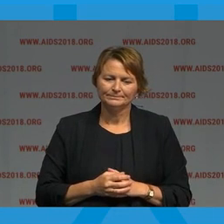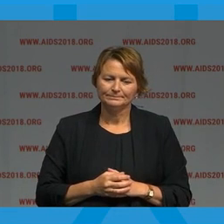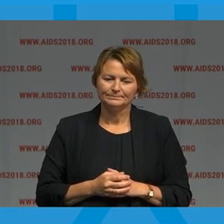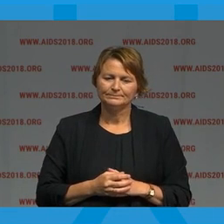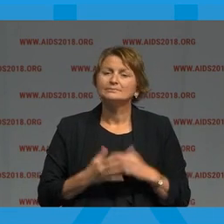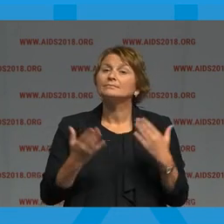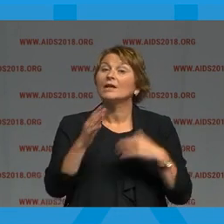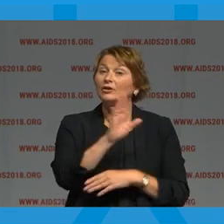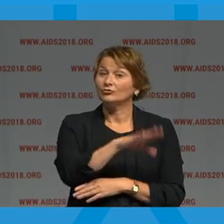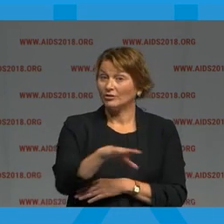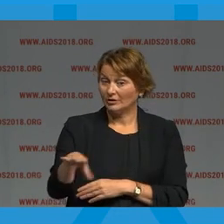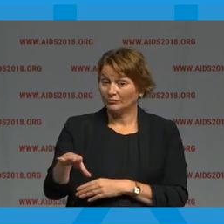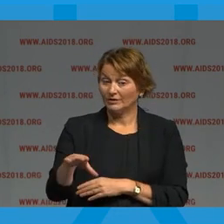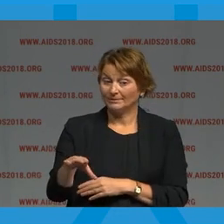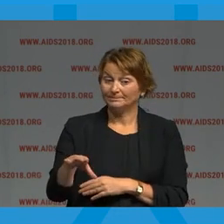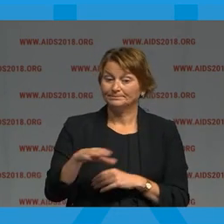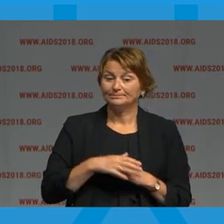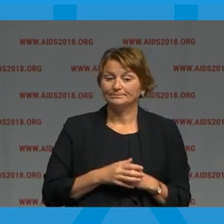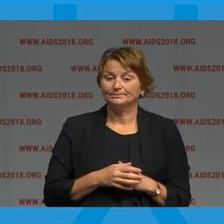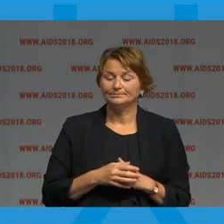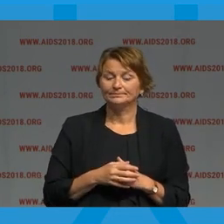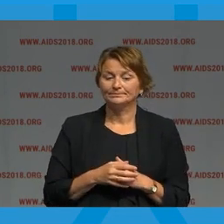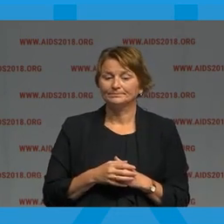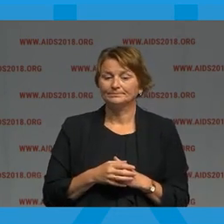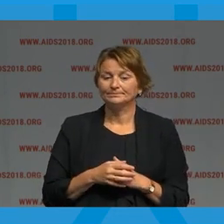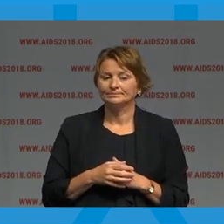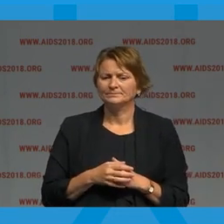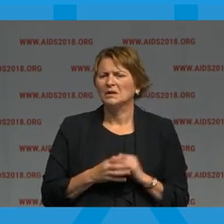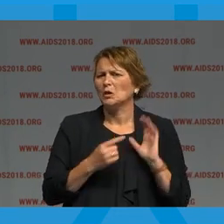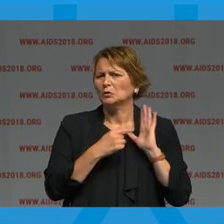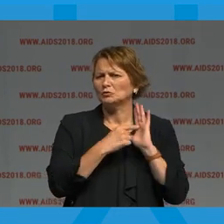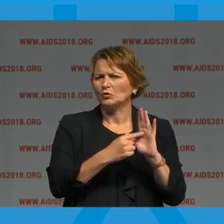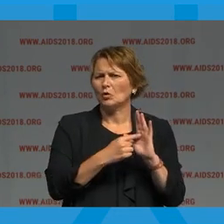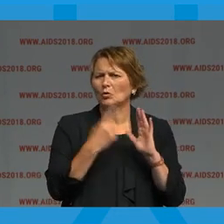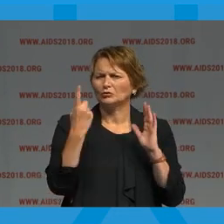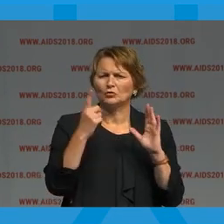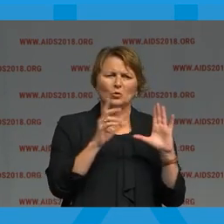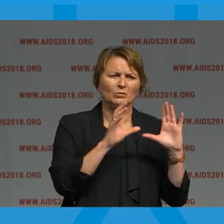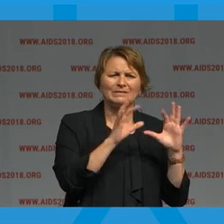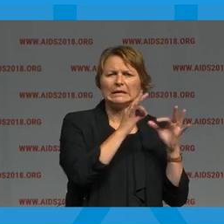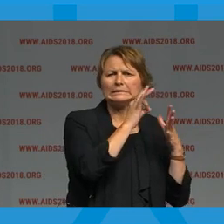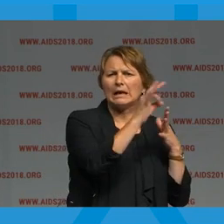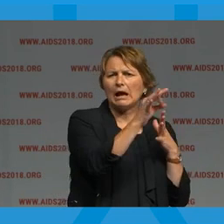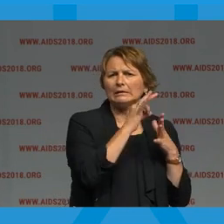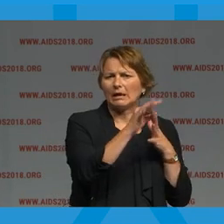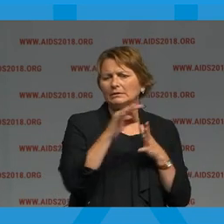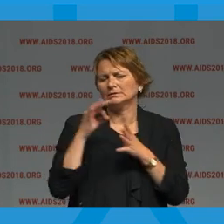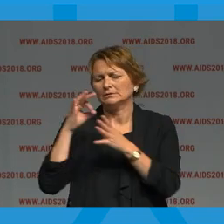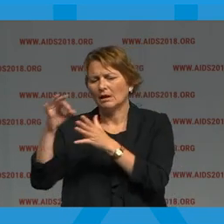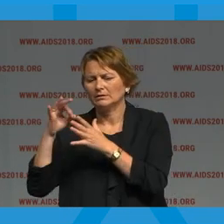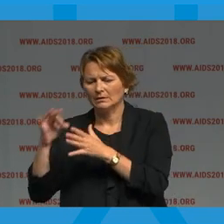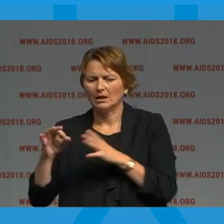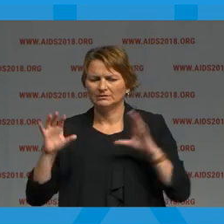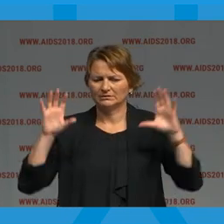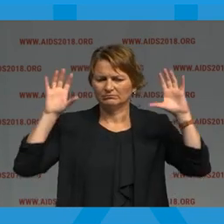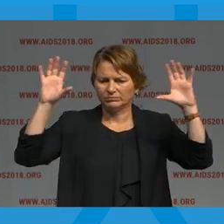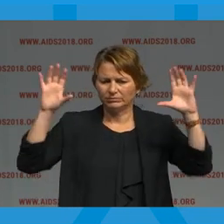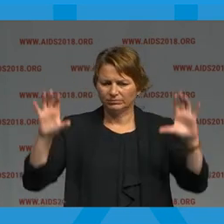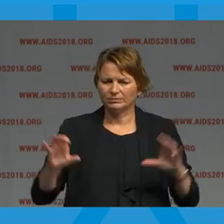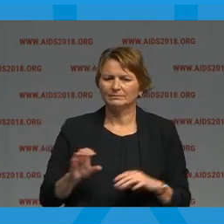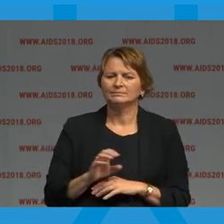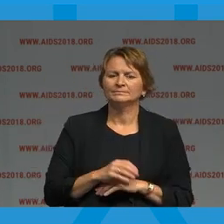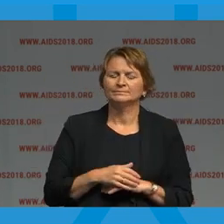Regarding children, the new, I show you here 2 different sets of guidelines. If you look at the DHHS, you will see that